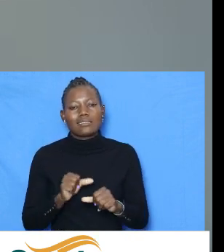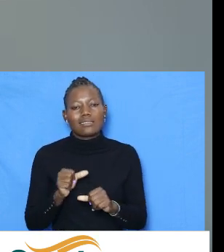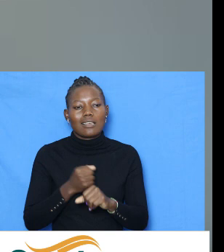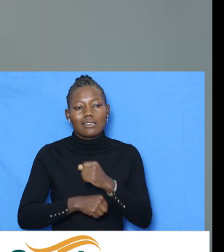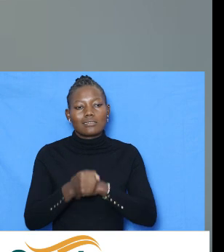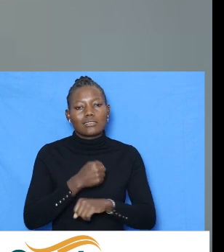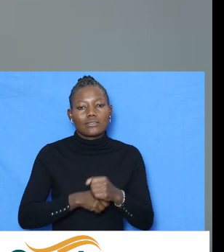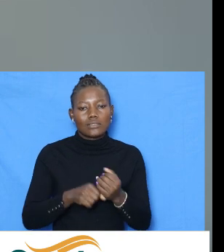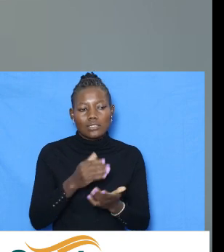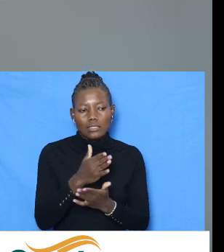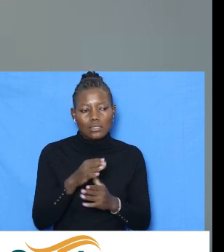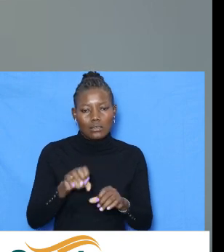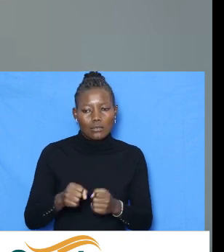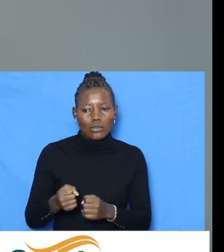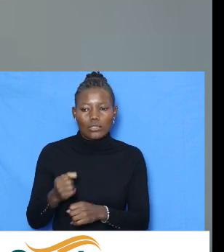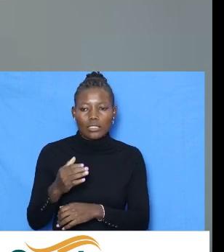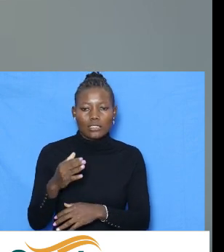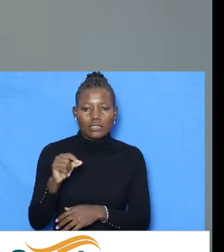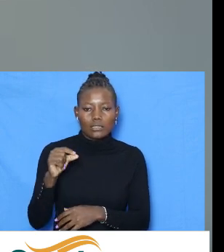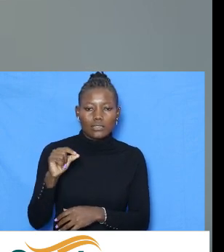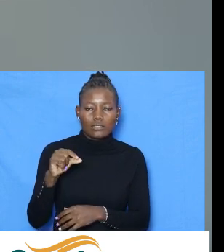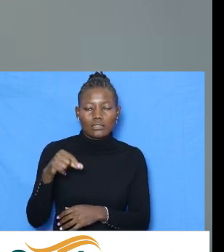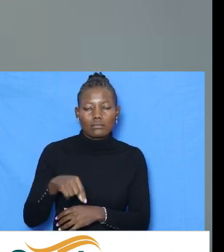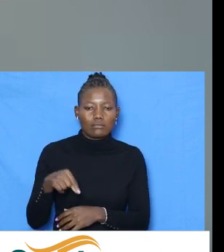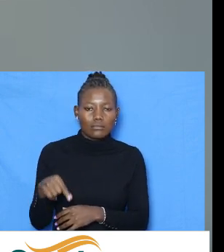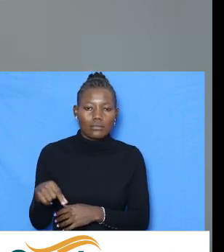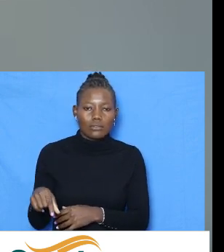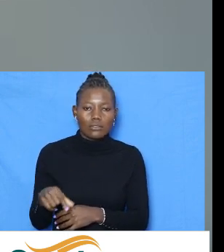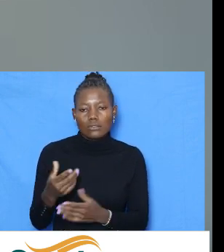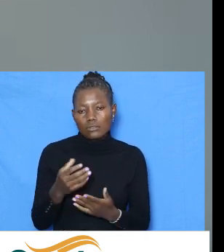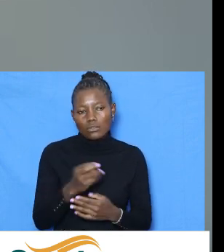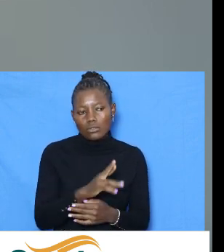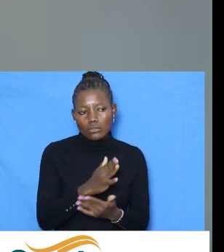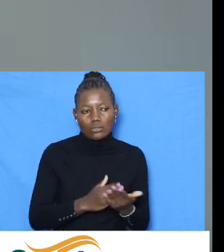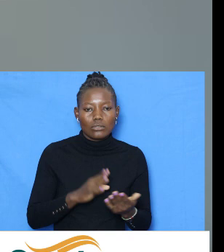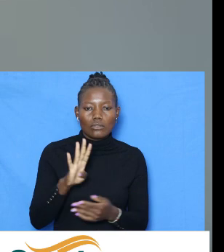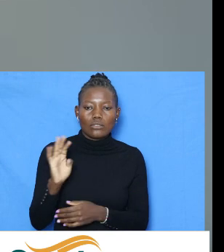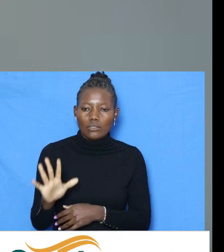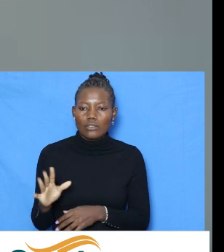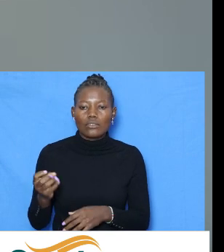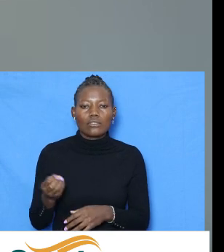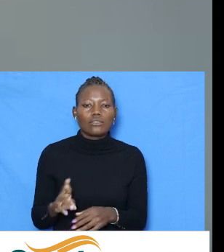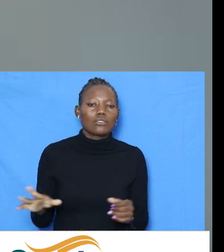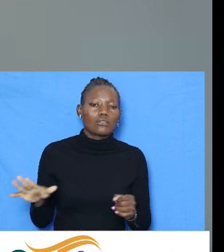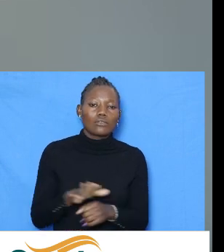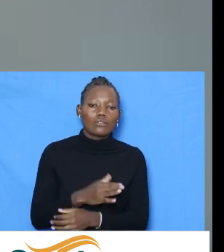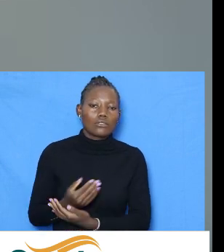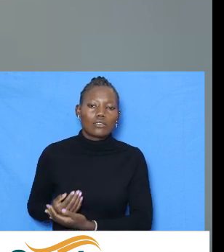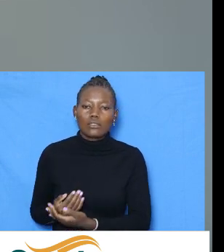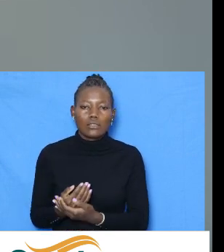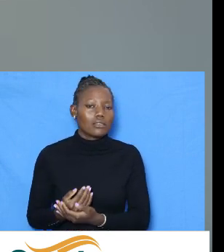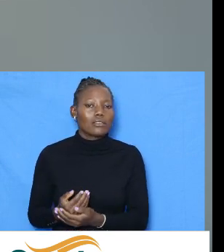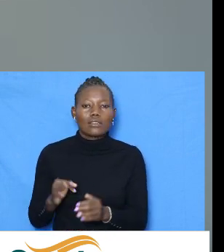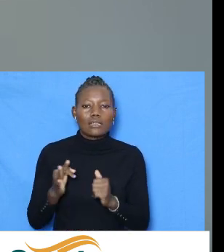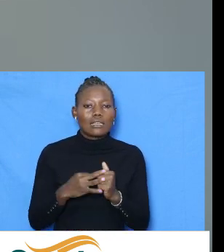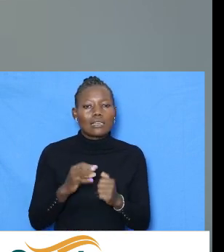broken into two halves of 45, or is it like a full-on rugby game, 15th game, 80